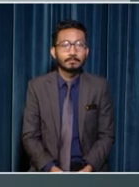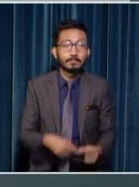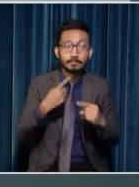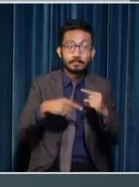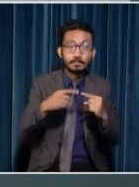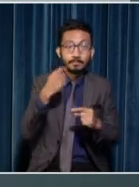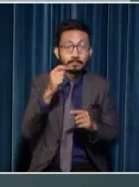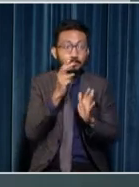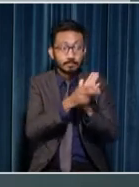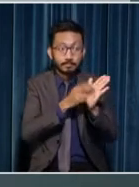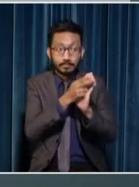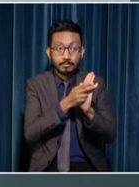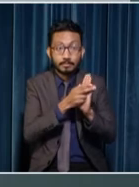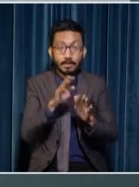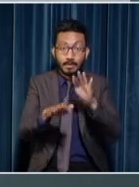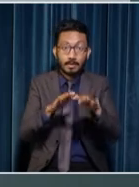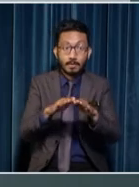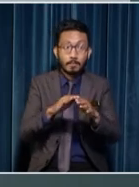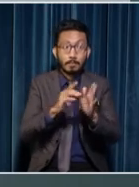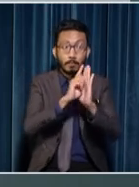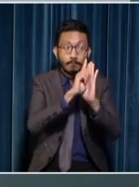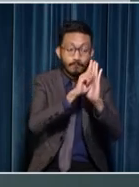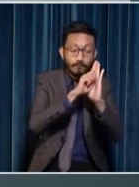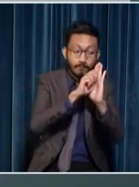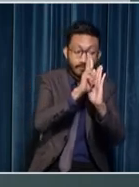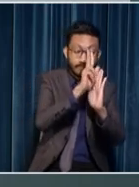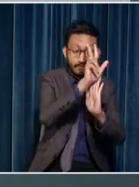When the hour hand moves from